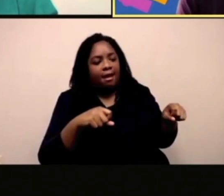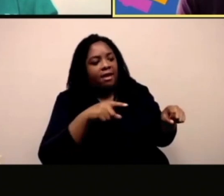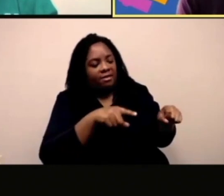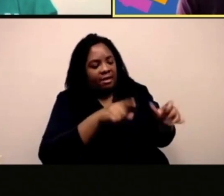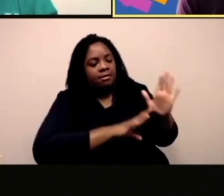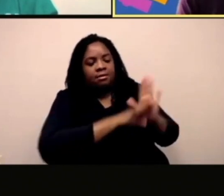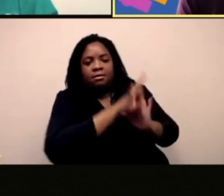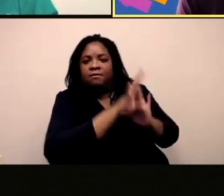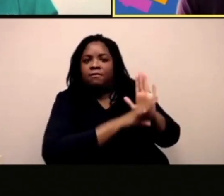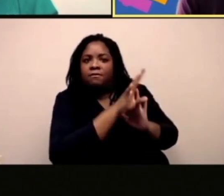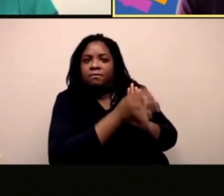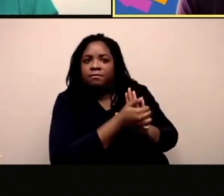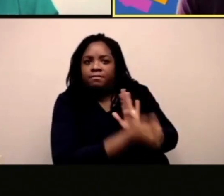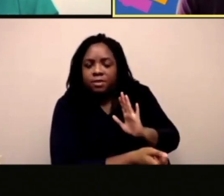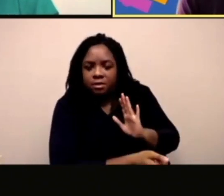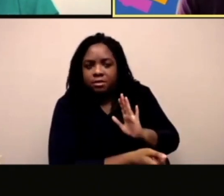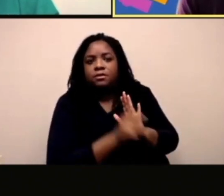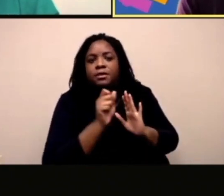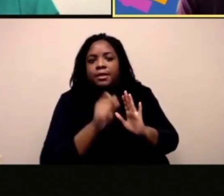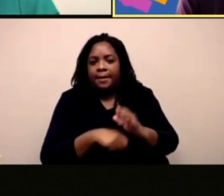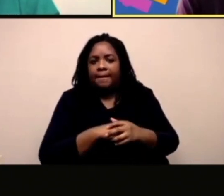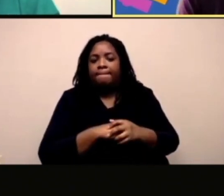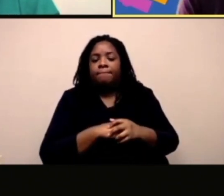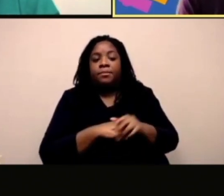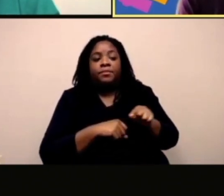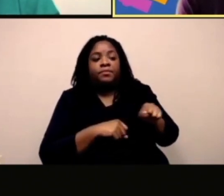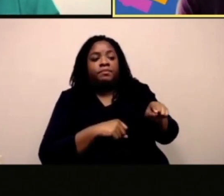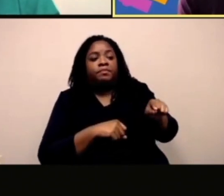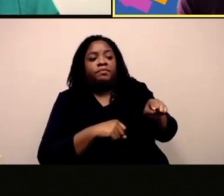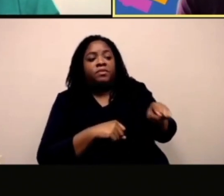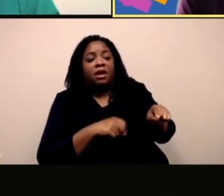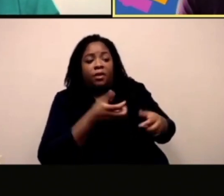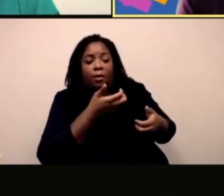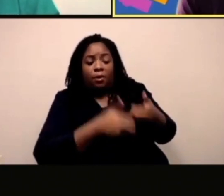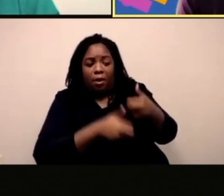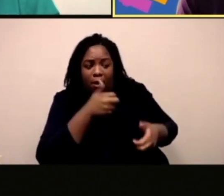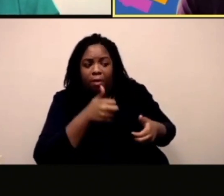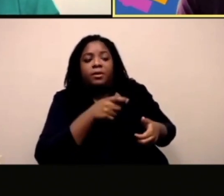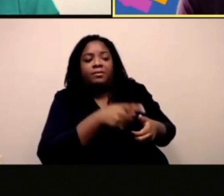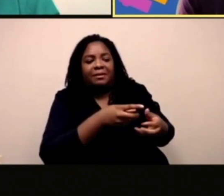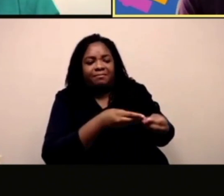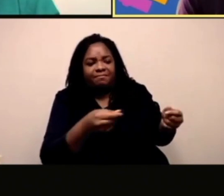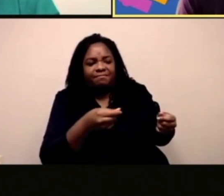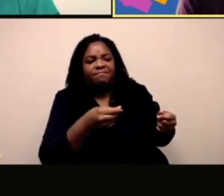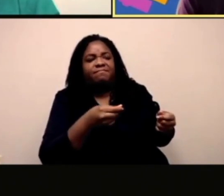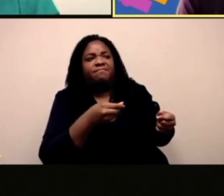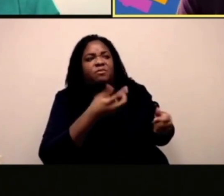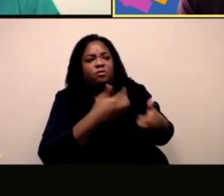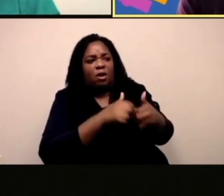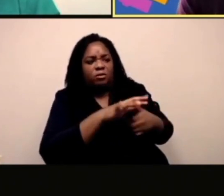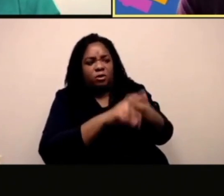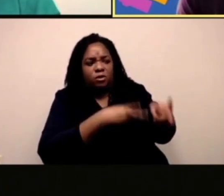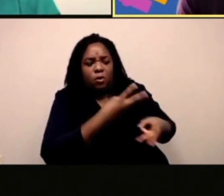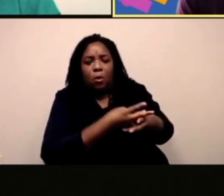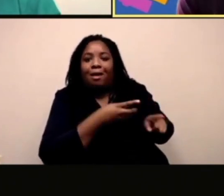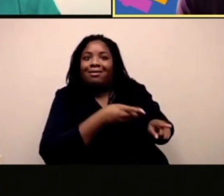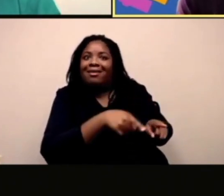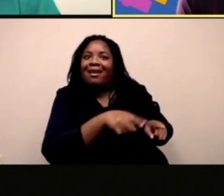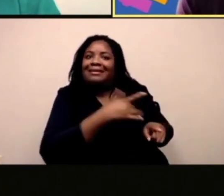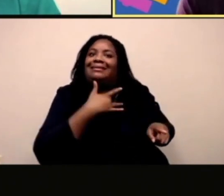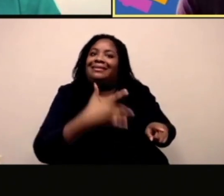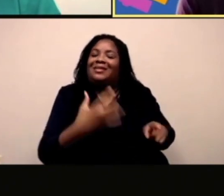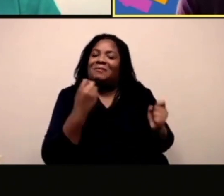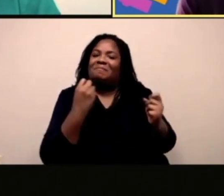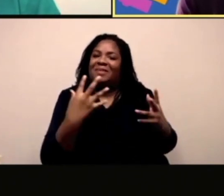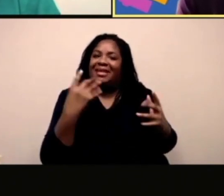skills, to solve these problems in the world, and they have a lot of ideas when